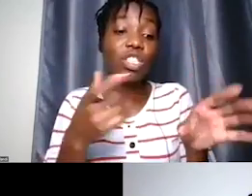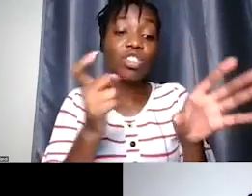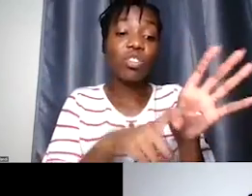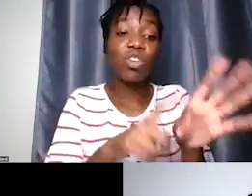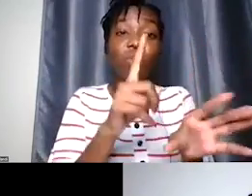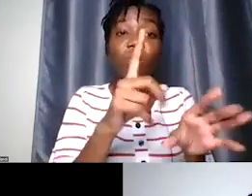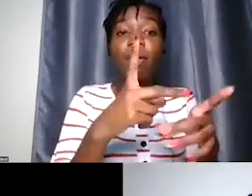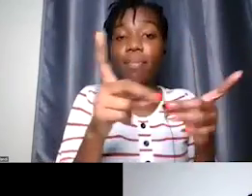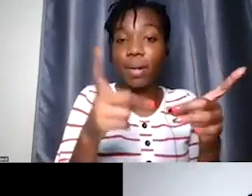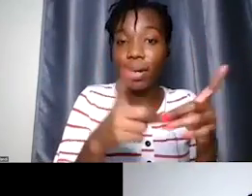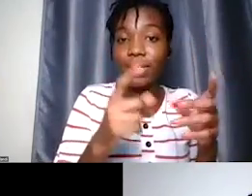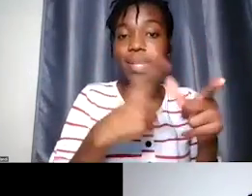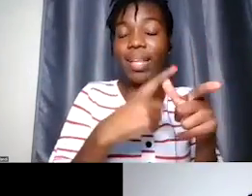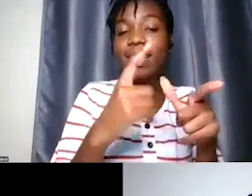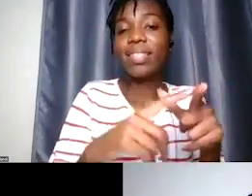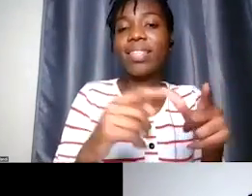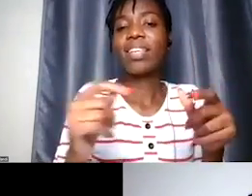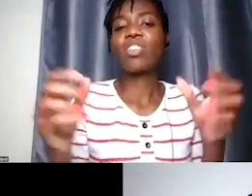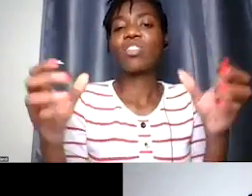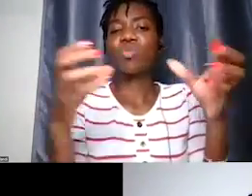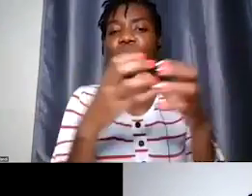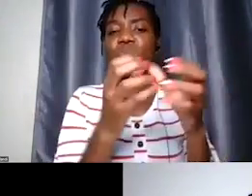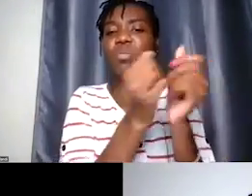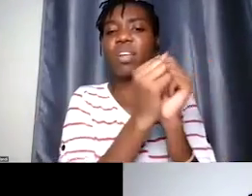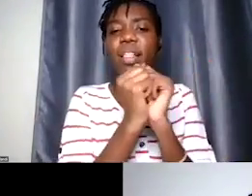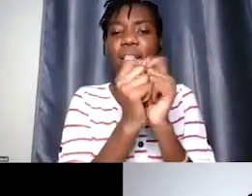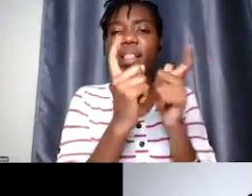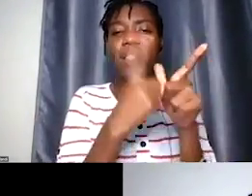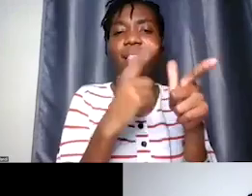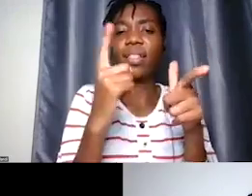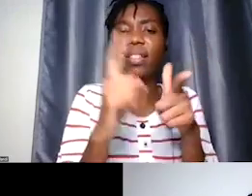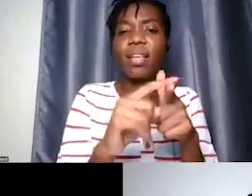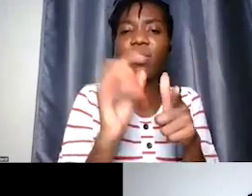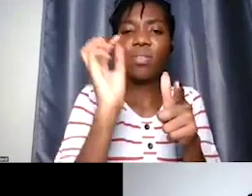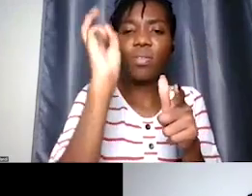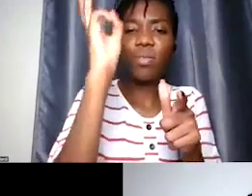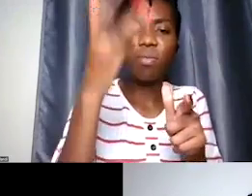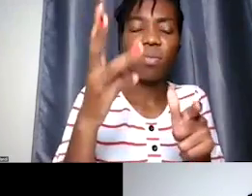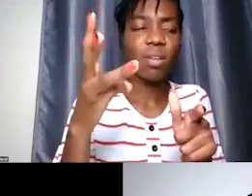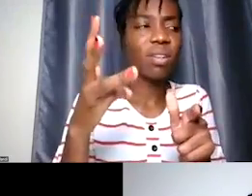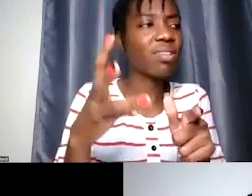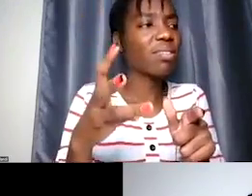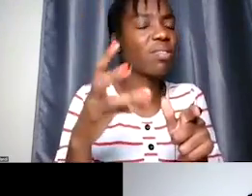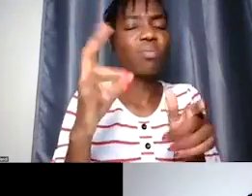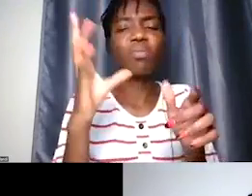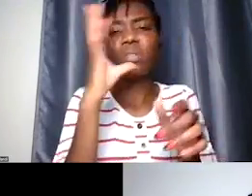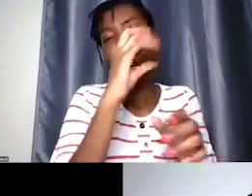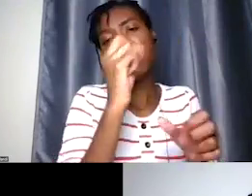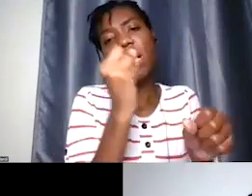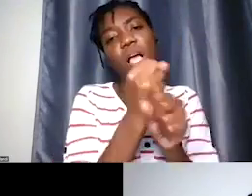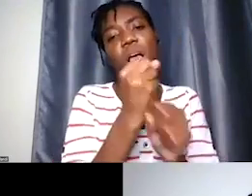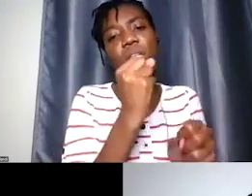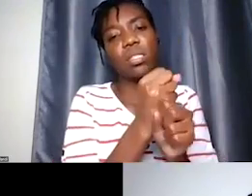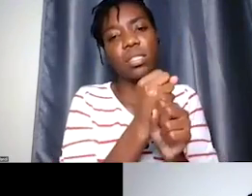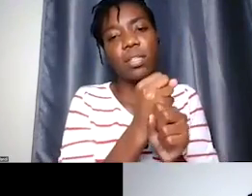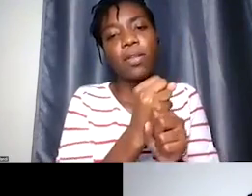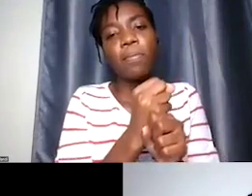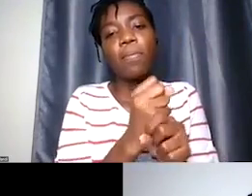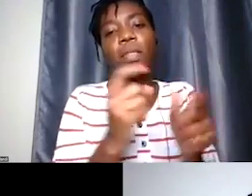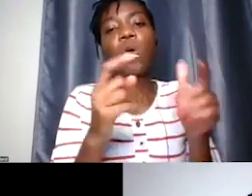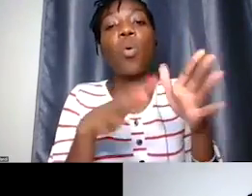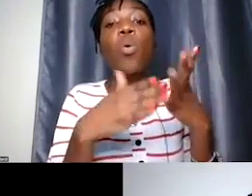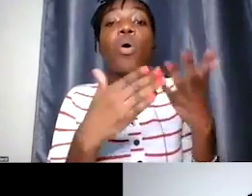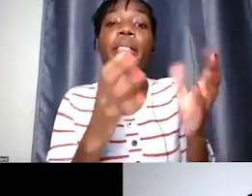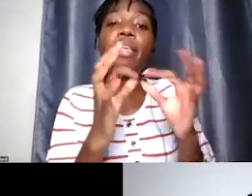they later team up together, then you may find out you do not have a job. Or if you are working in a big organization, they